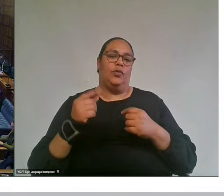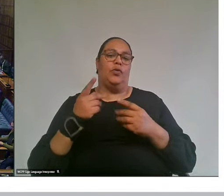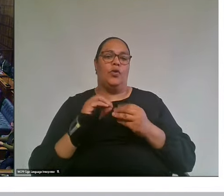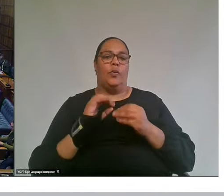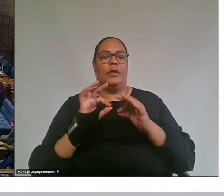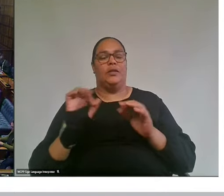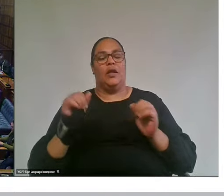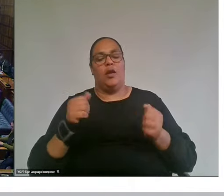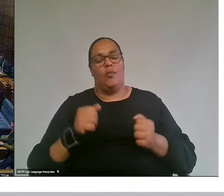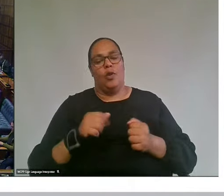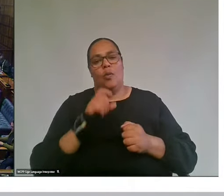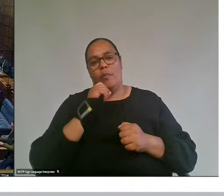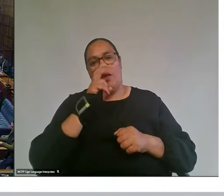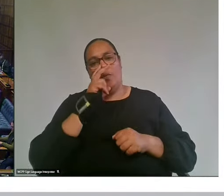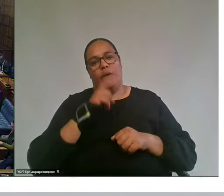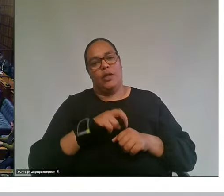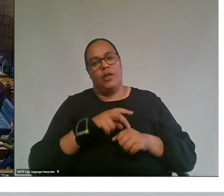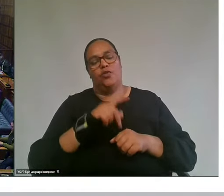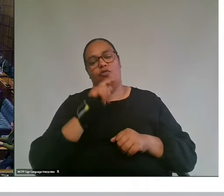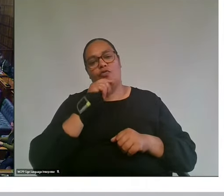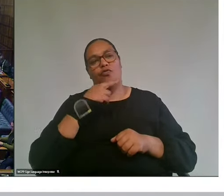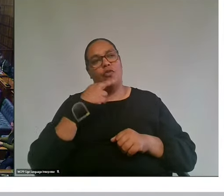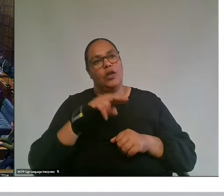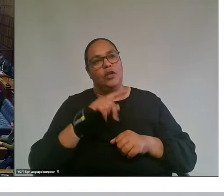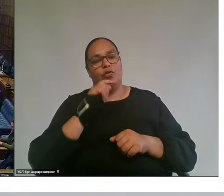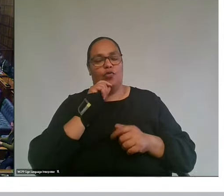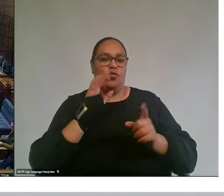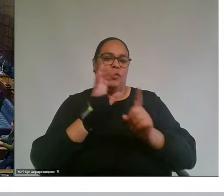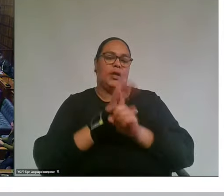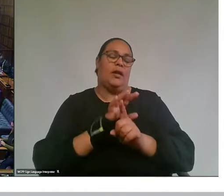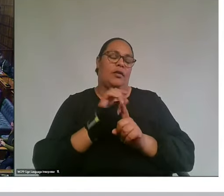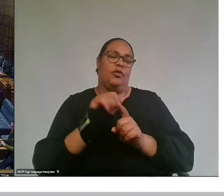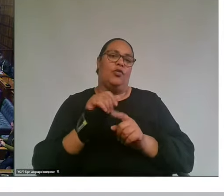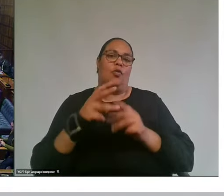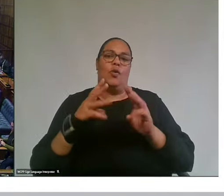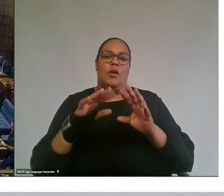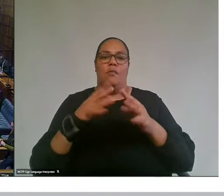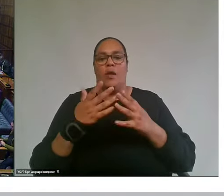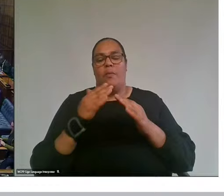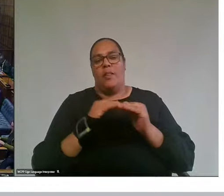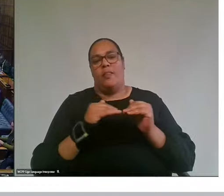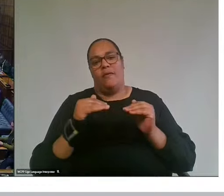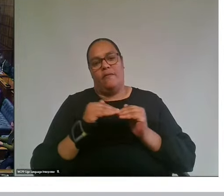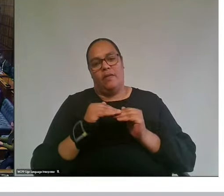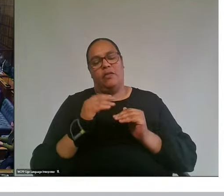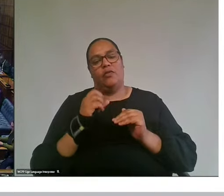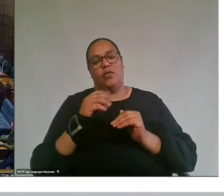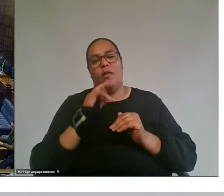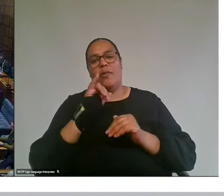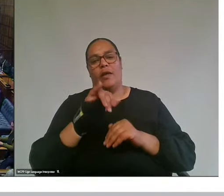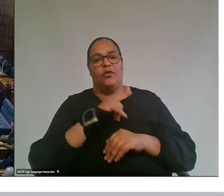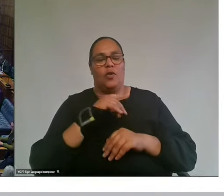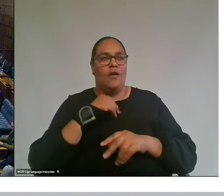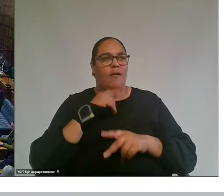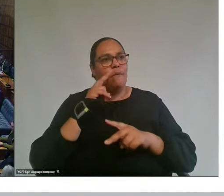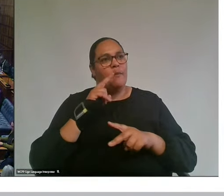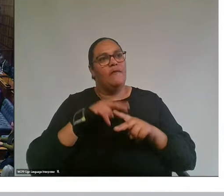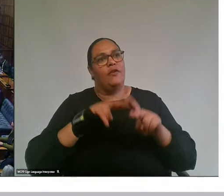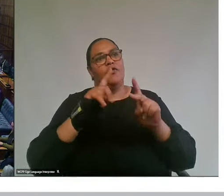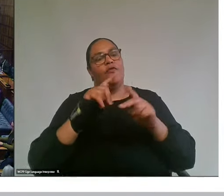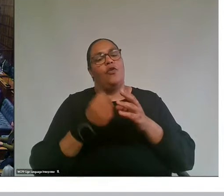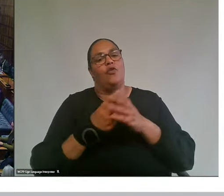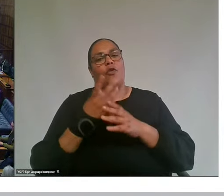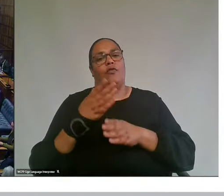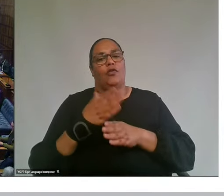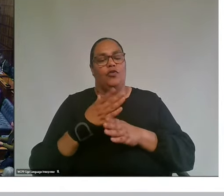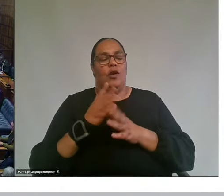of employment that we need to really tackle uh unemployment levels so uh that's why our vision for growth for jobs is